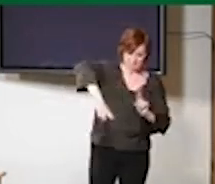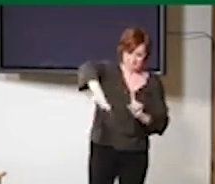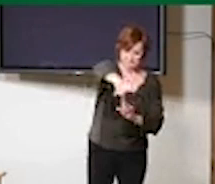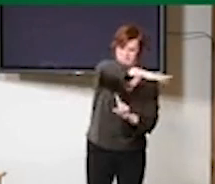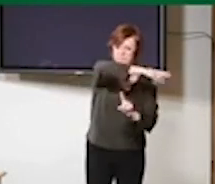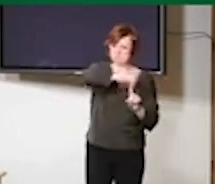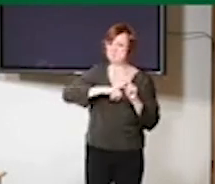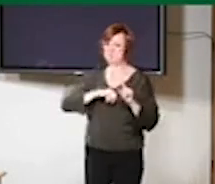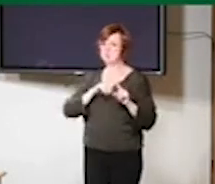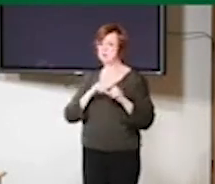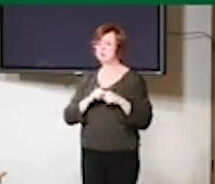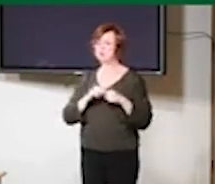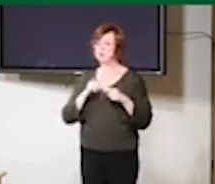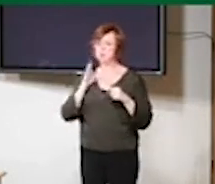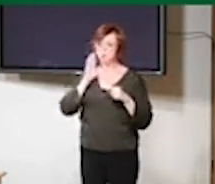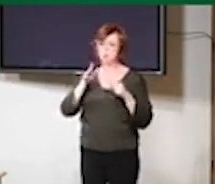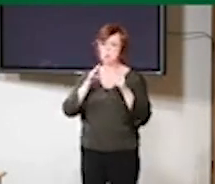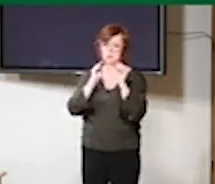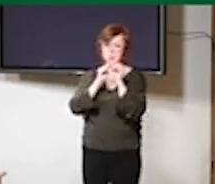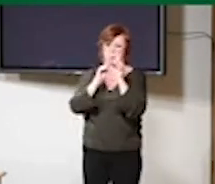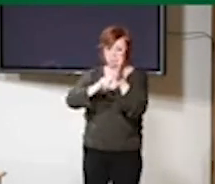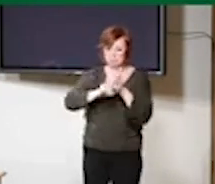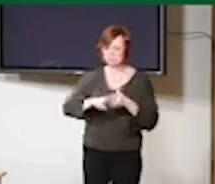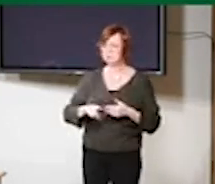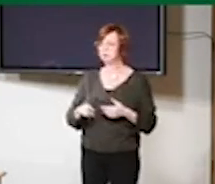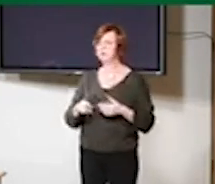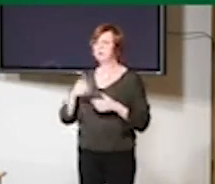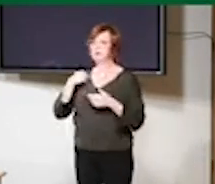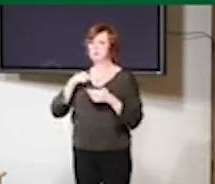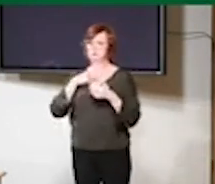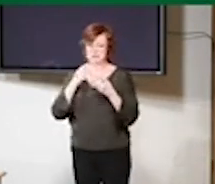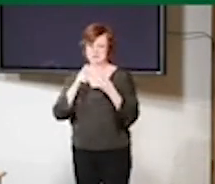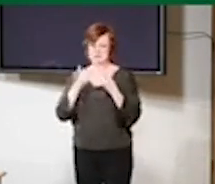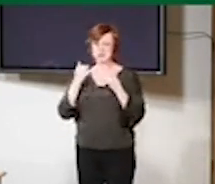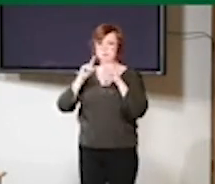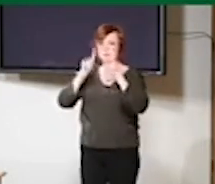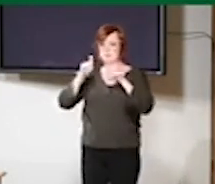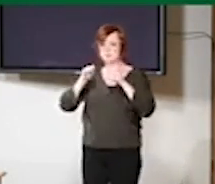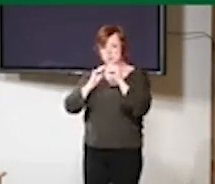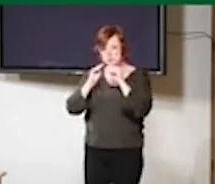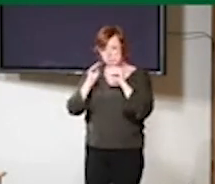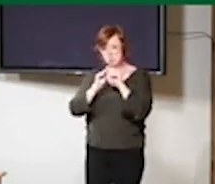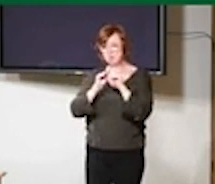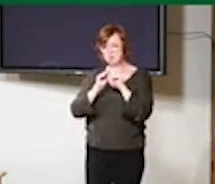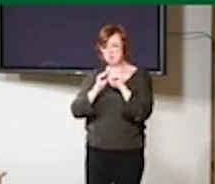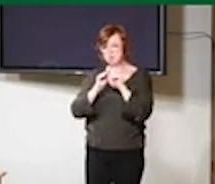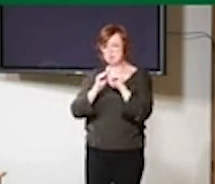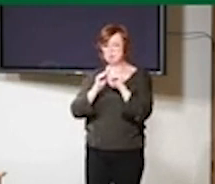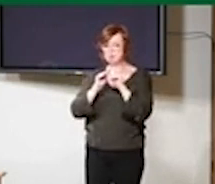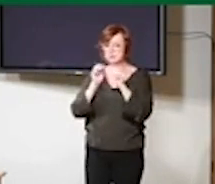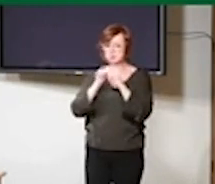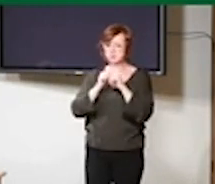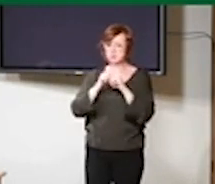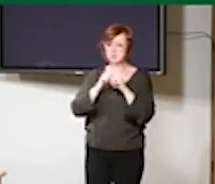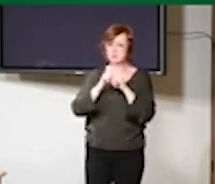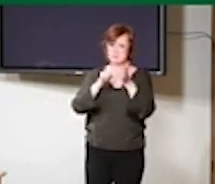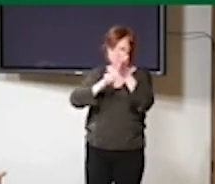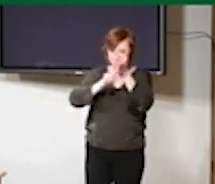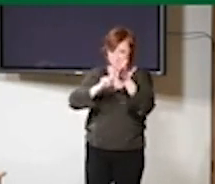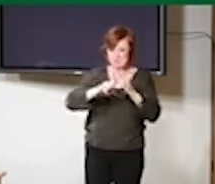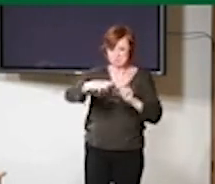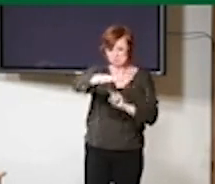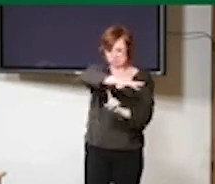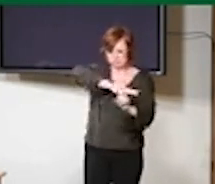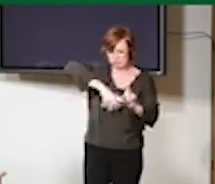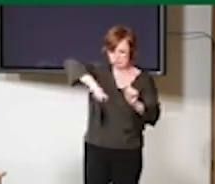actively towards putting our resources into contact tracing and focusing those tests into those areas to ensure that we are